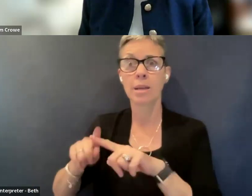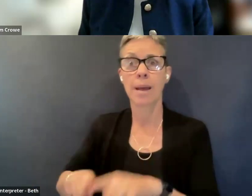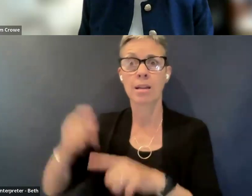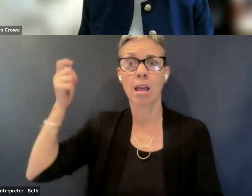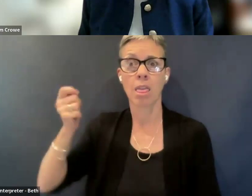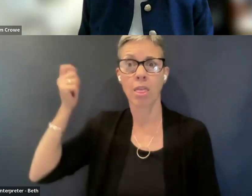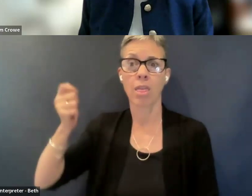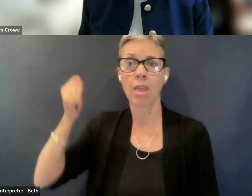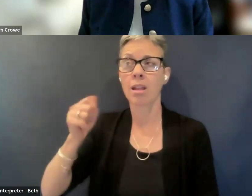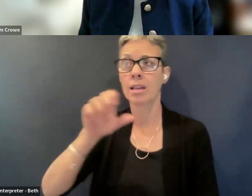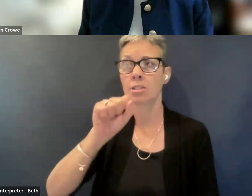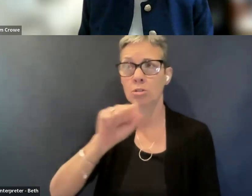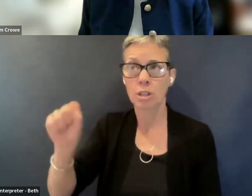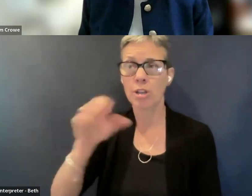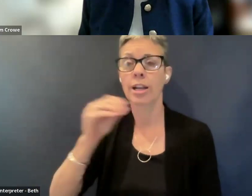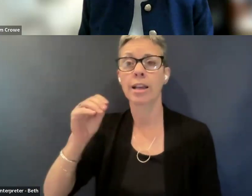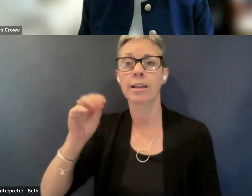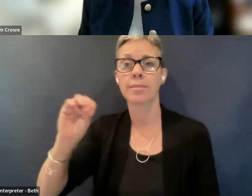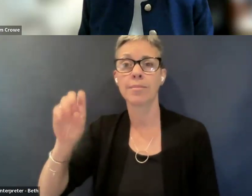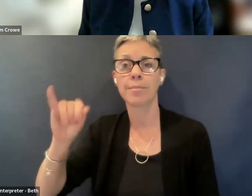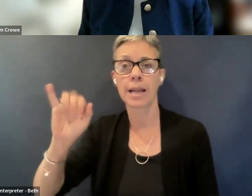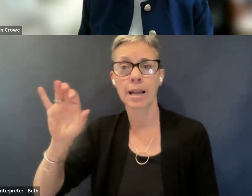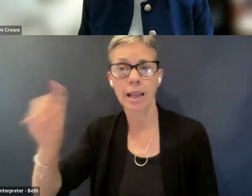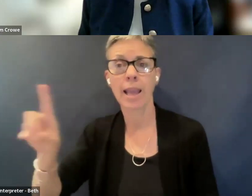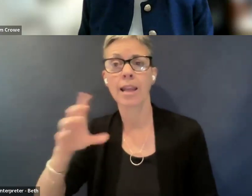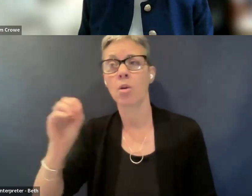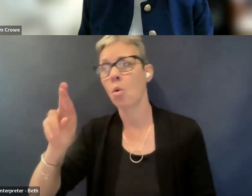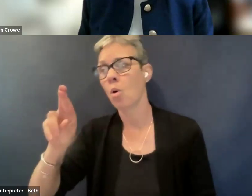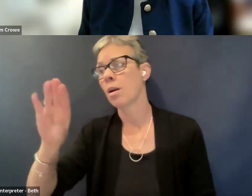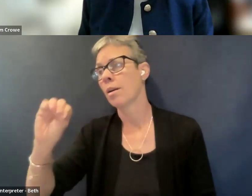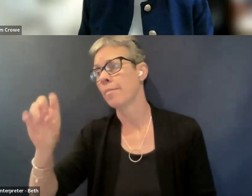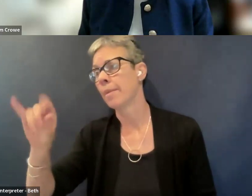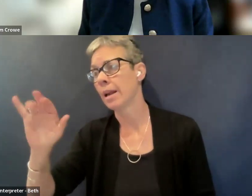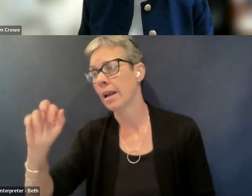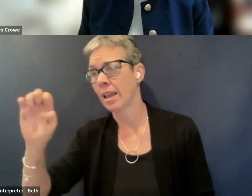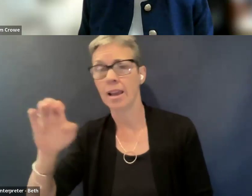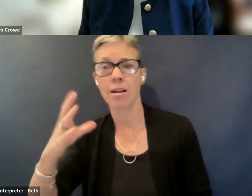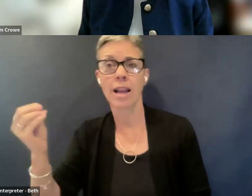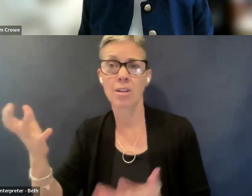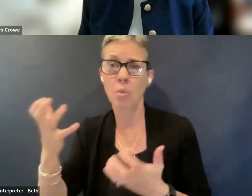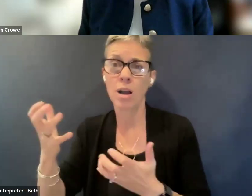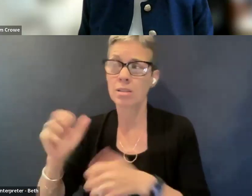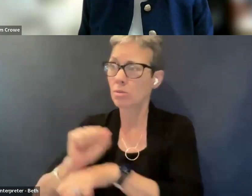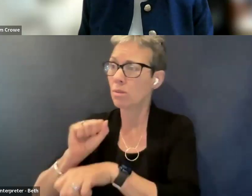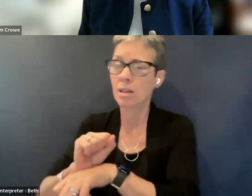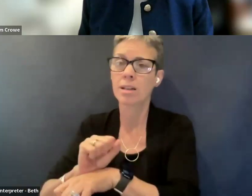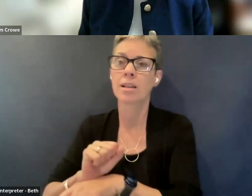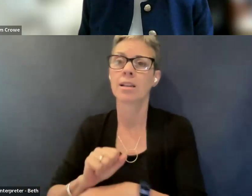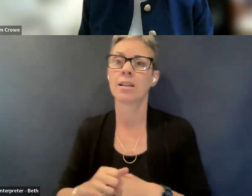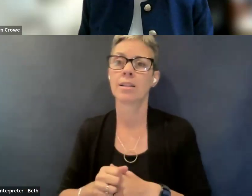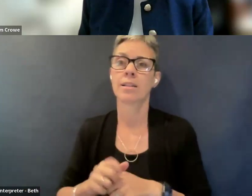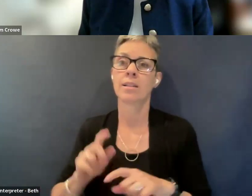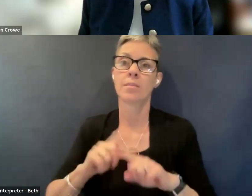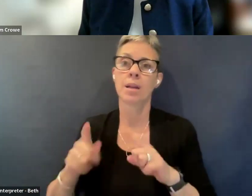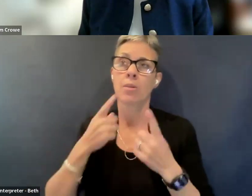Social Security, and we want to get a job, and we finally get to that point